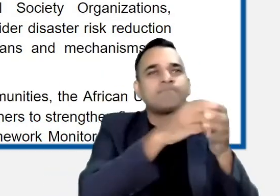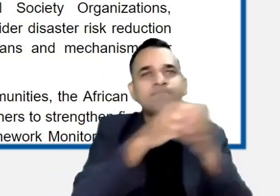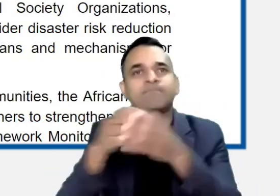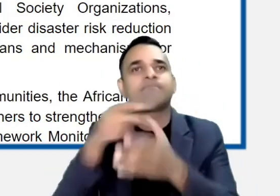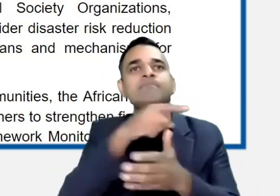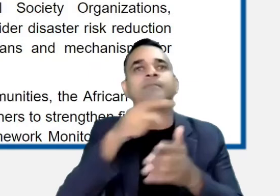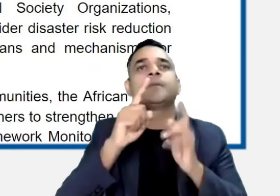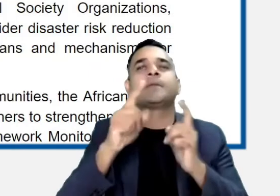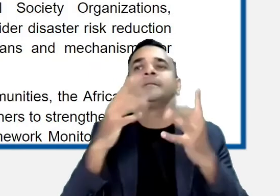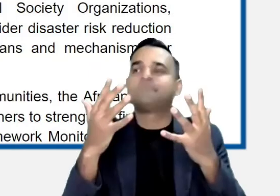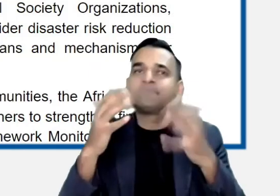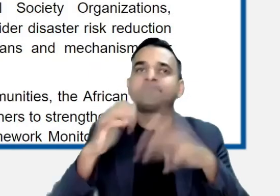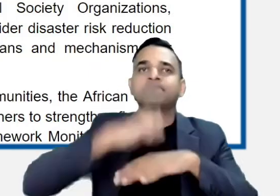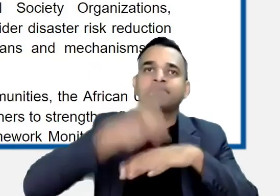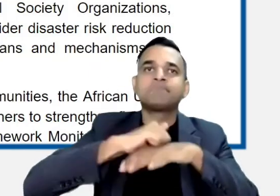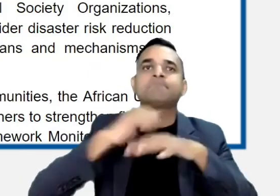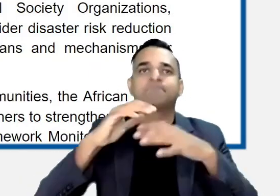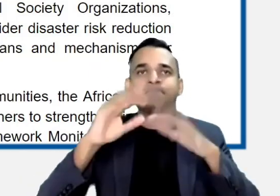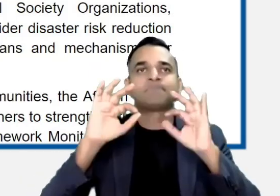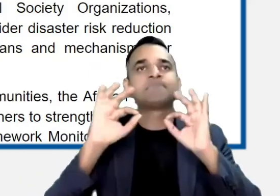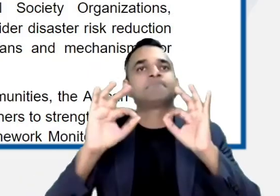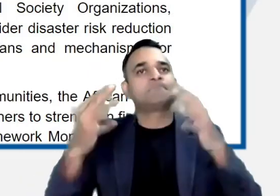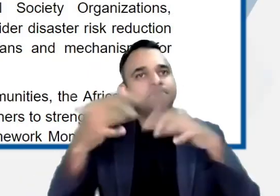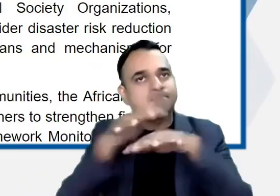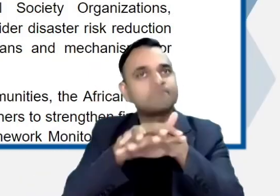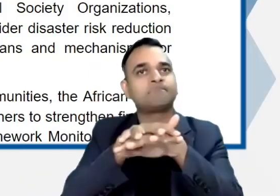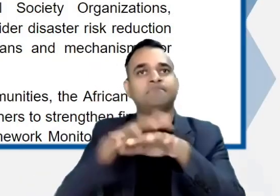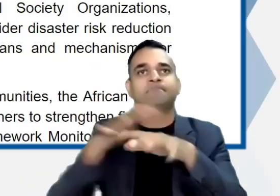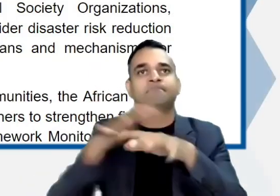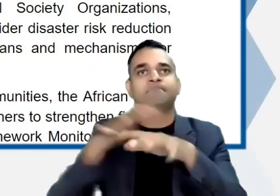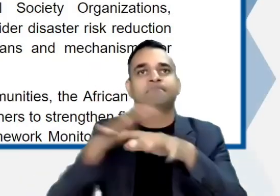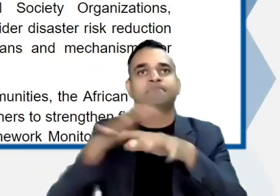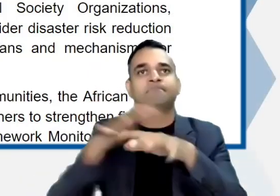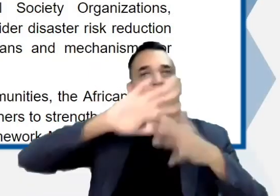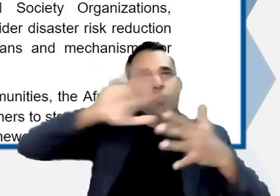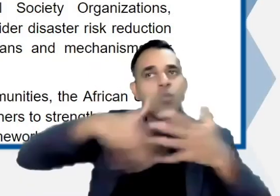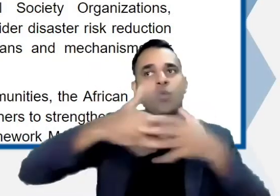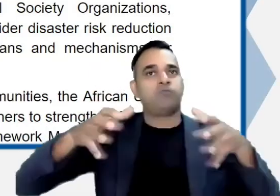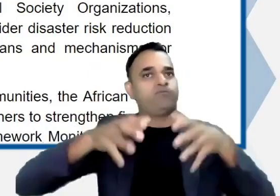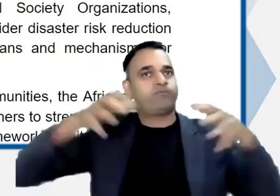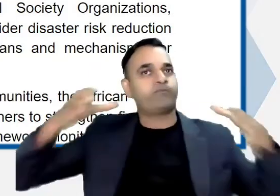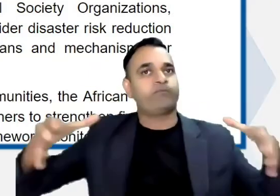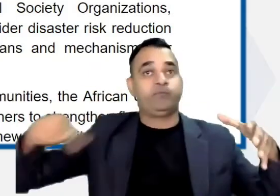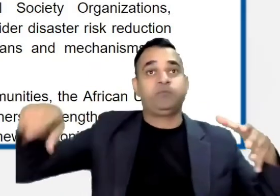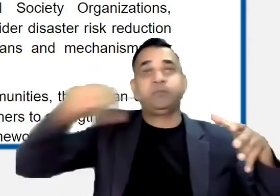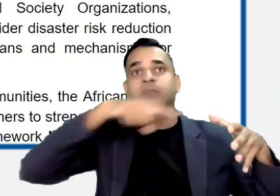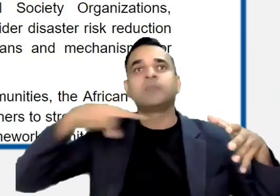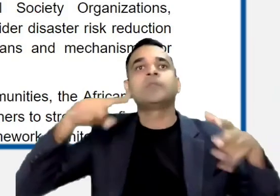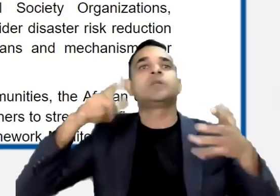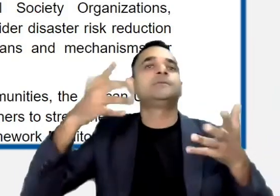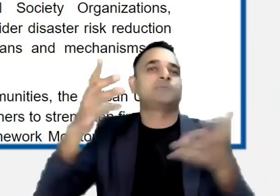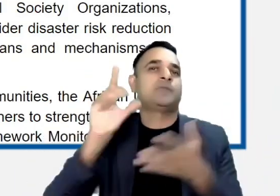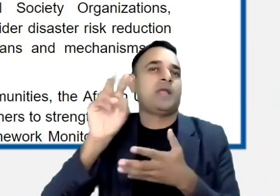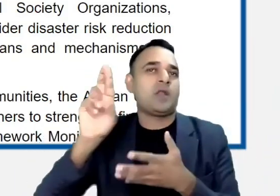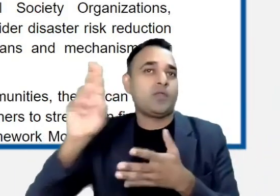civil society organizations, development partners, and other stakeholders to strengthen the capacity of member states to better prepare